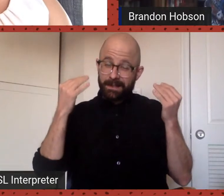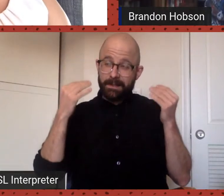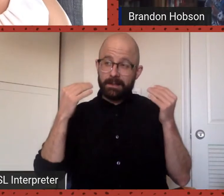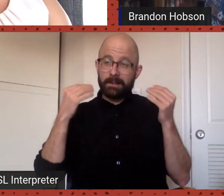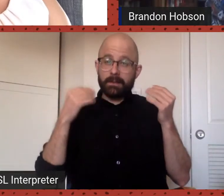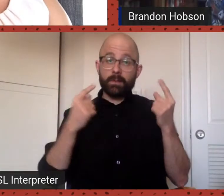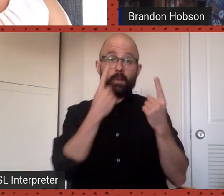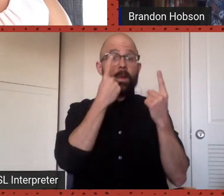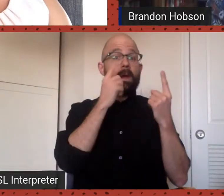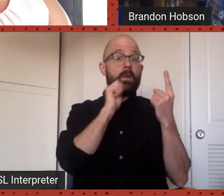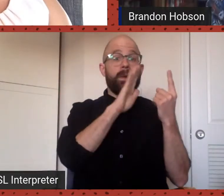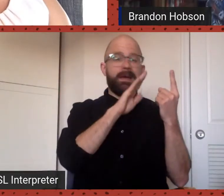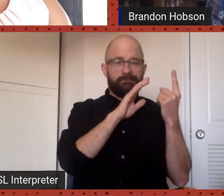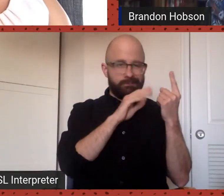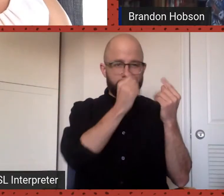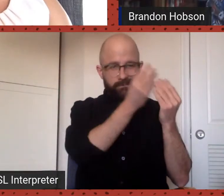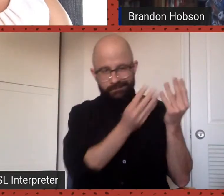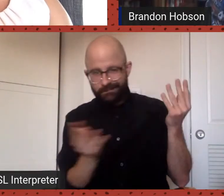yeah.